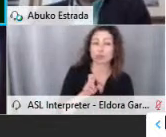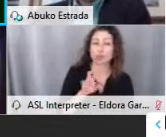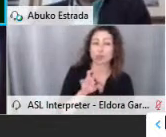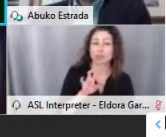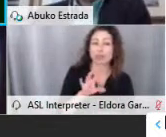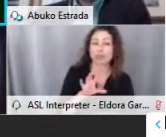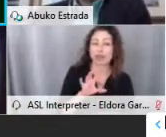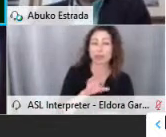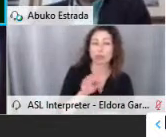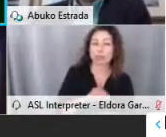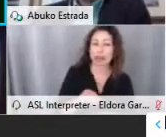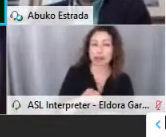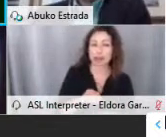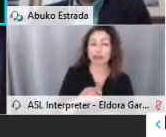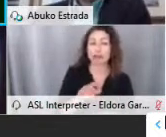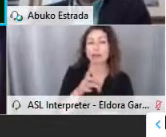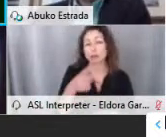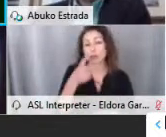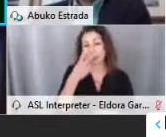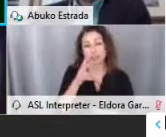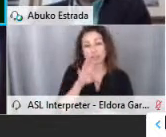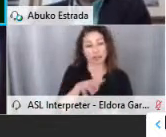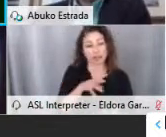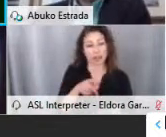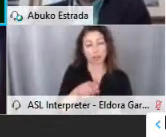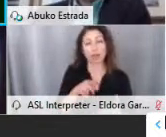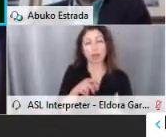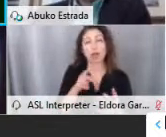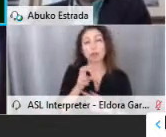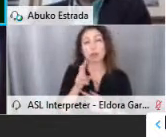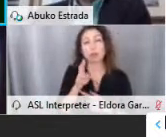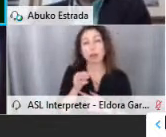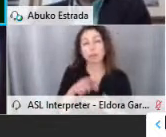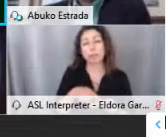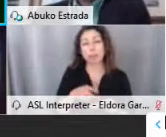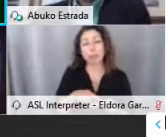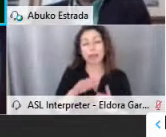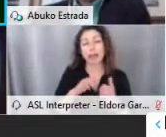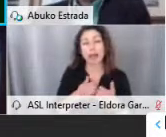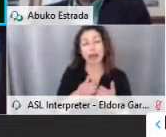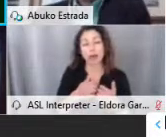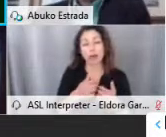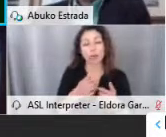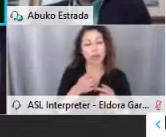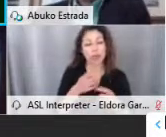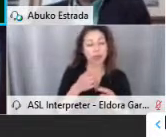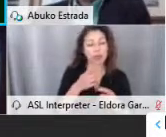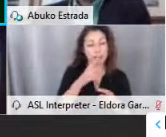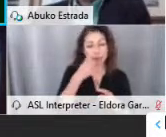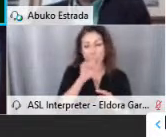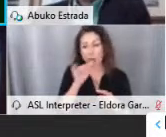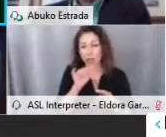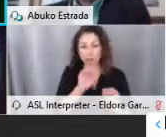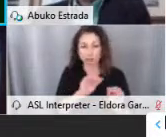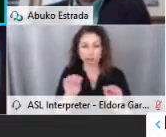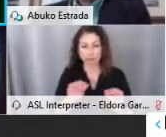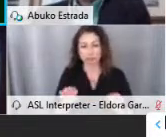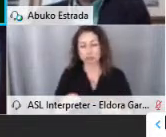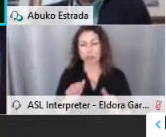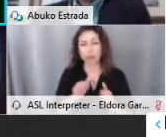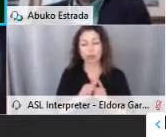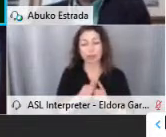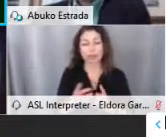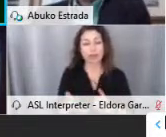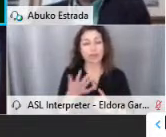275%. And you can see on this table how premium payments fall at these